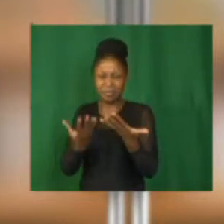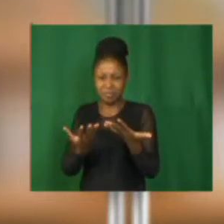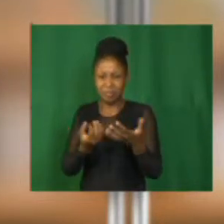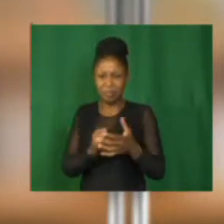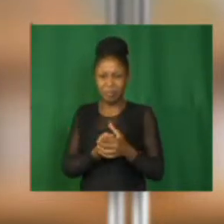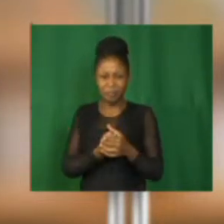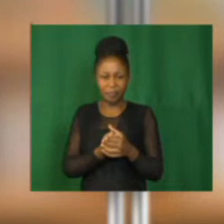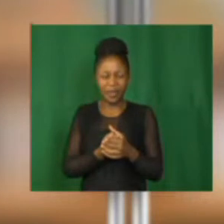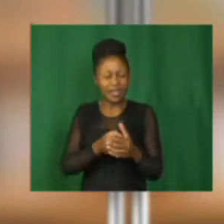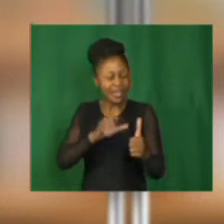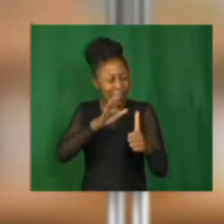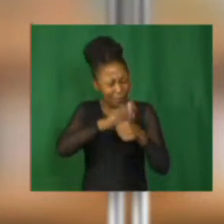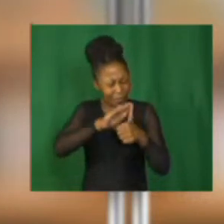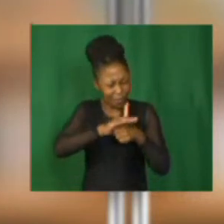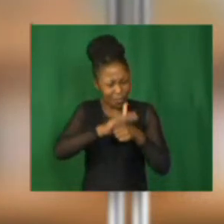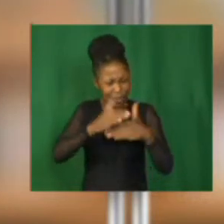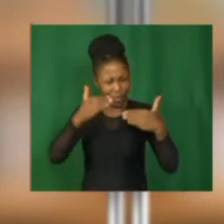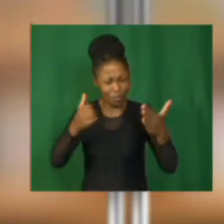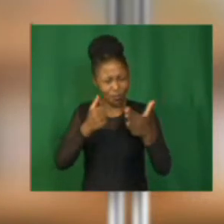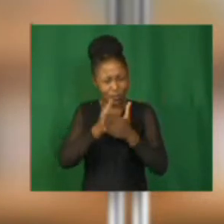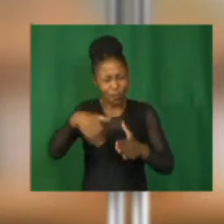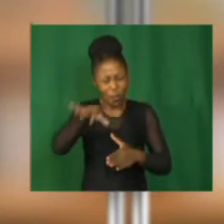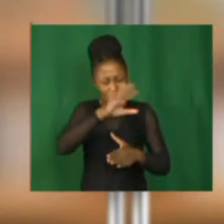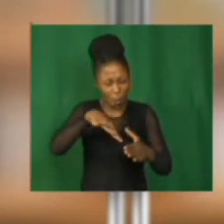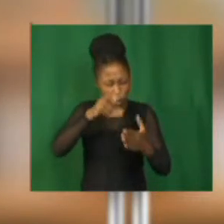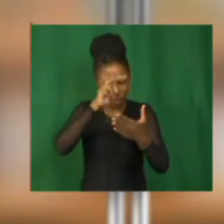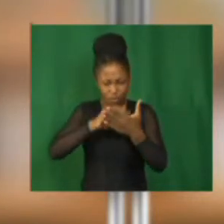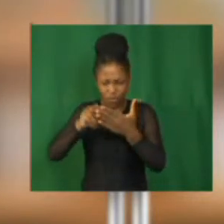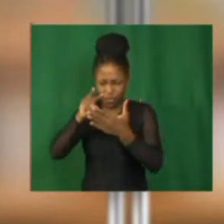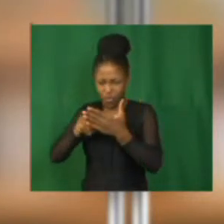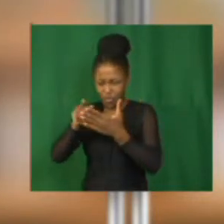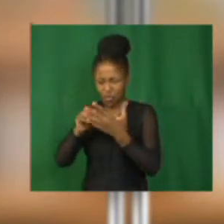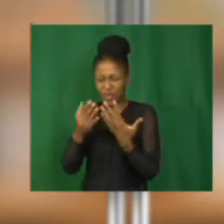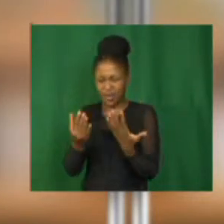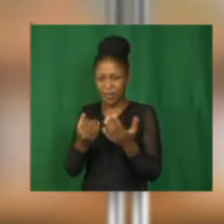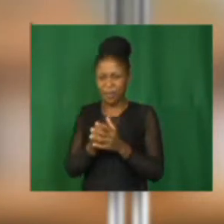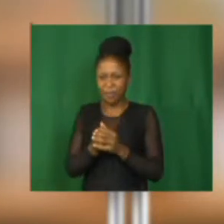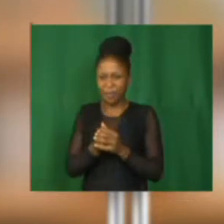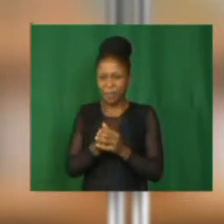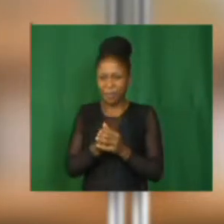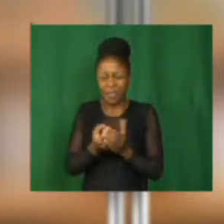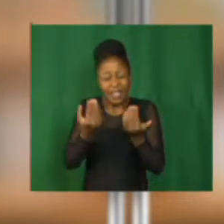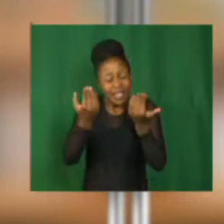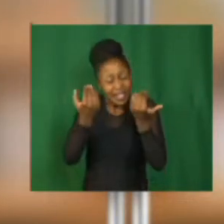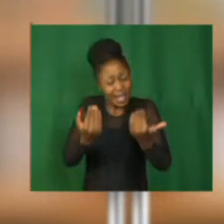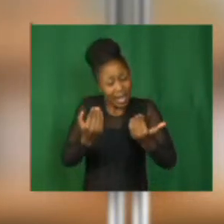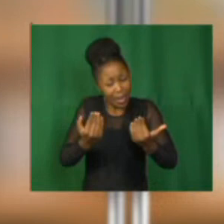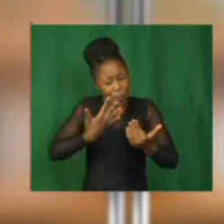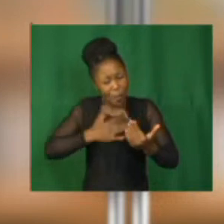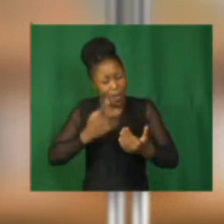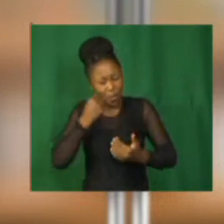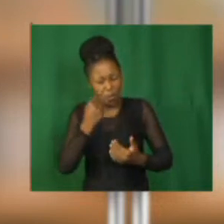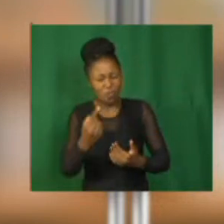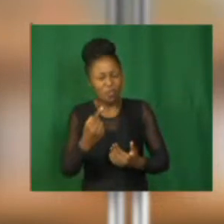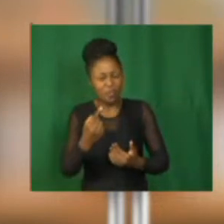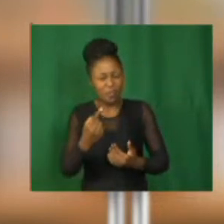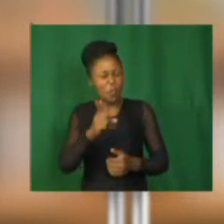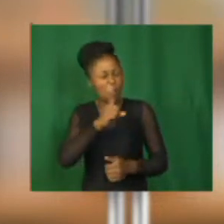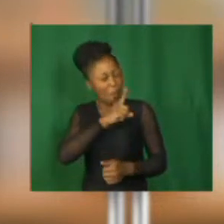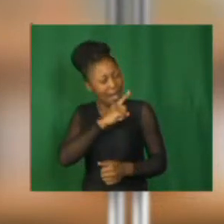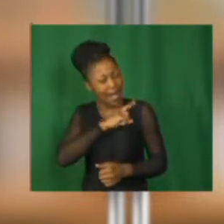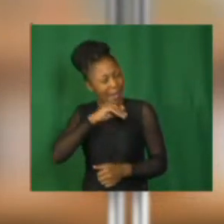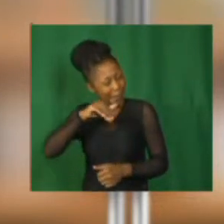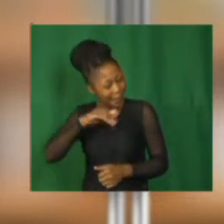very important, okay? So now I would love us to move on to look at why exactly do we have to do a